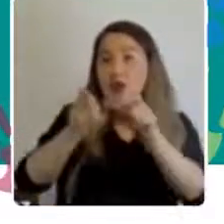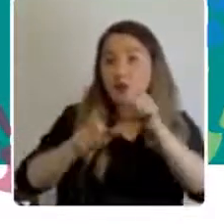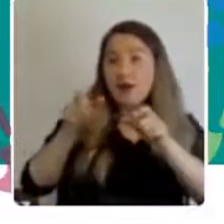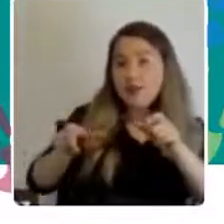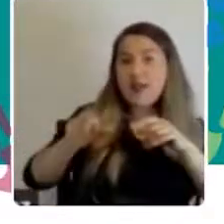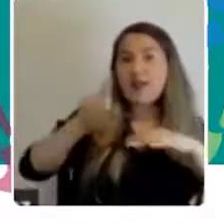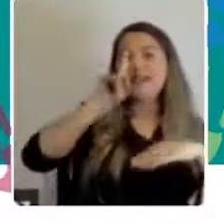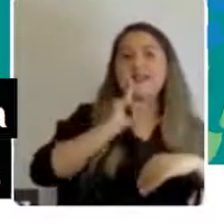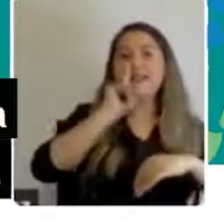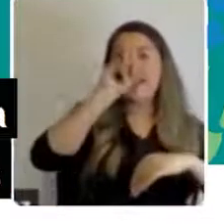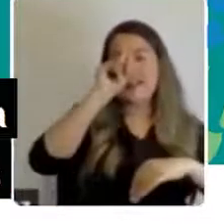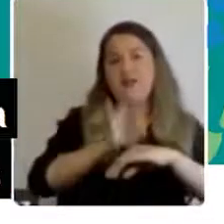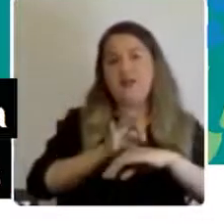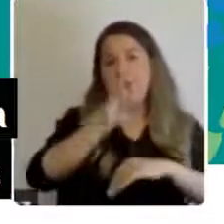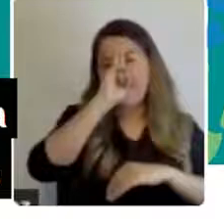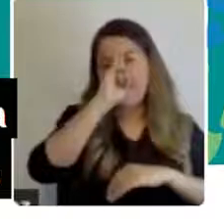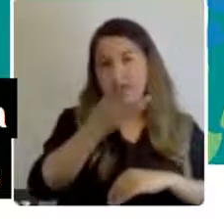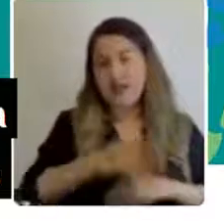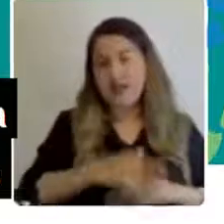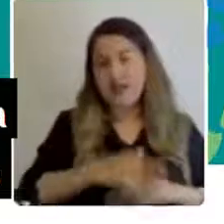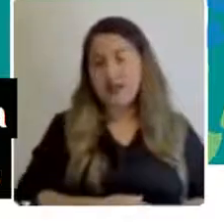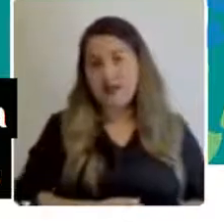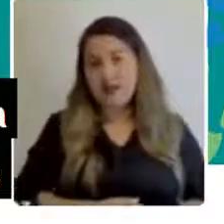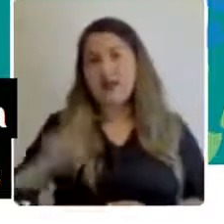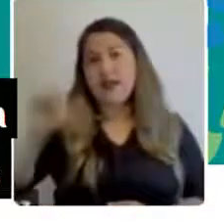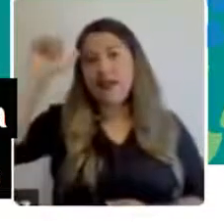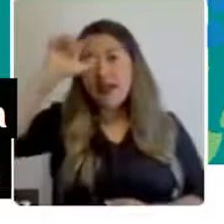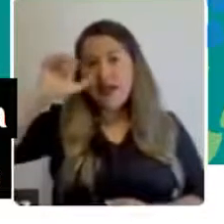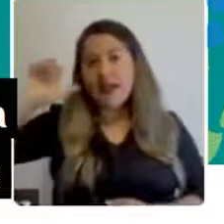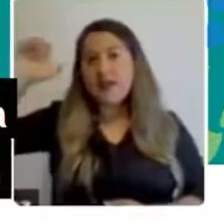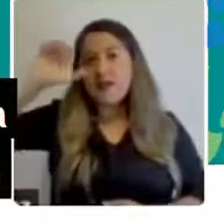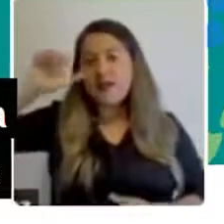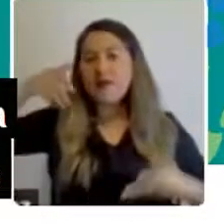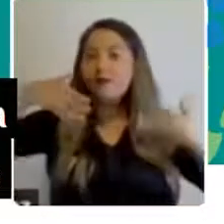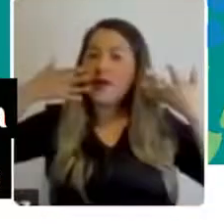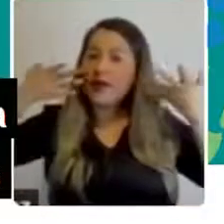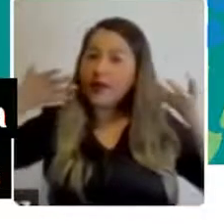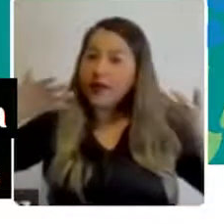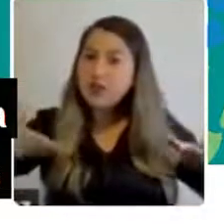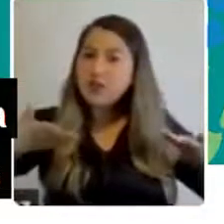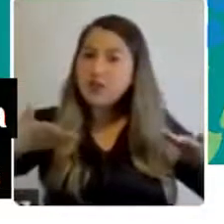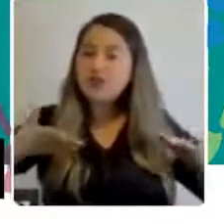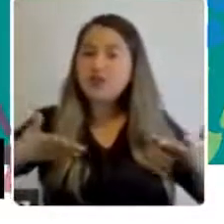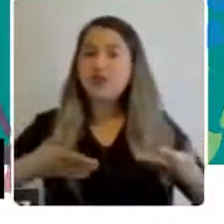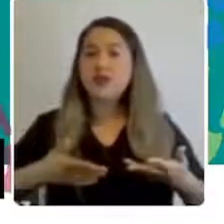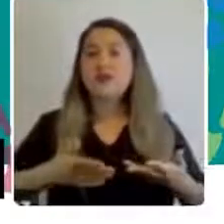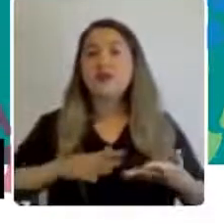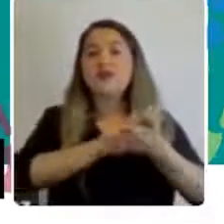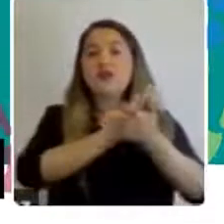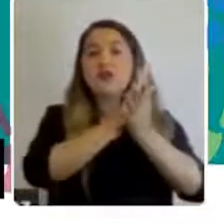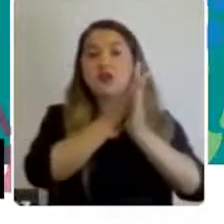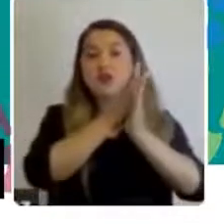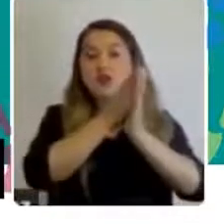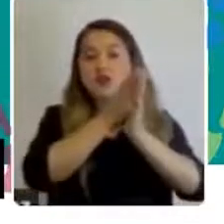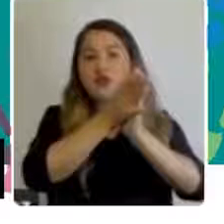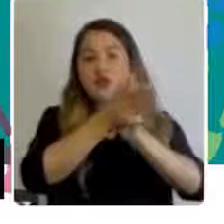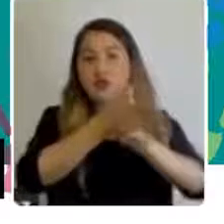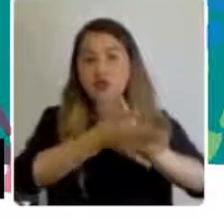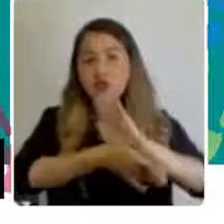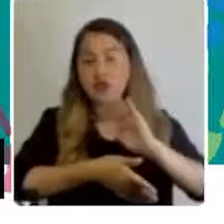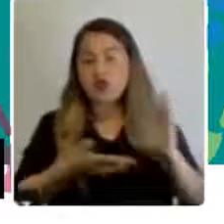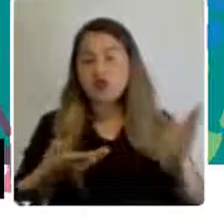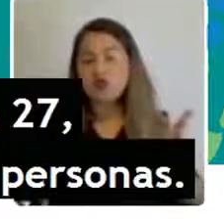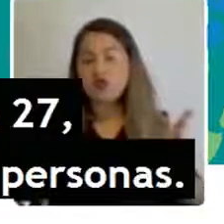this definition, which is very important, because based on this definition, there is also the orphan drug